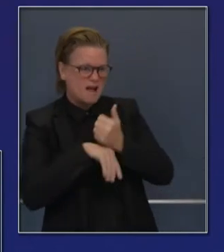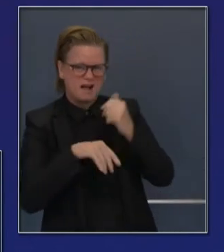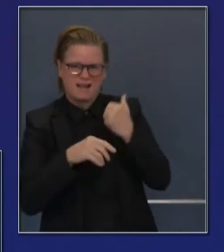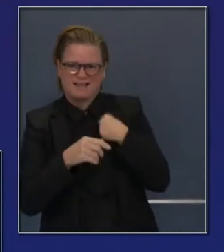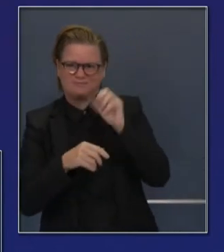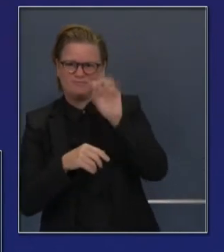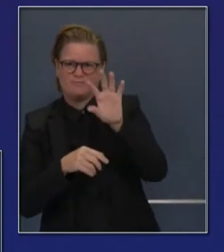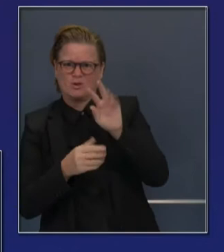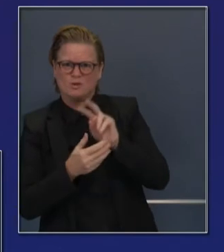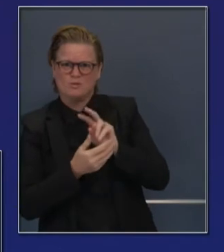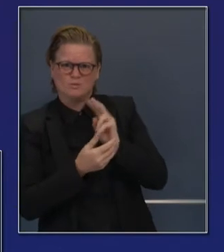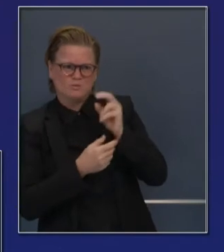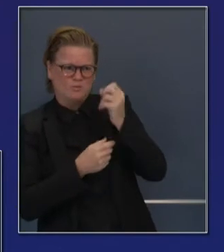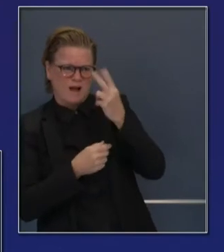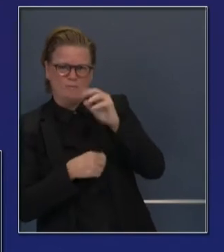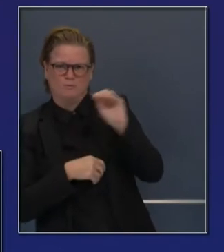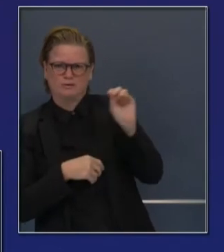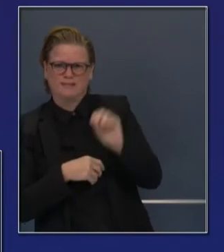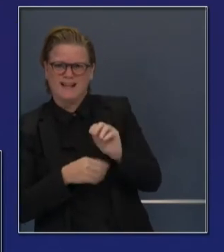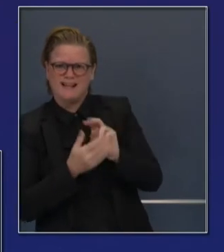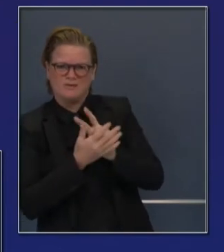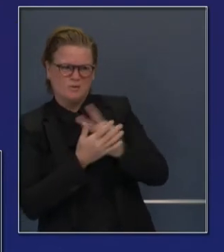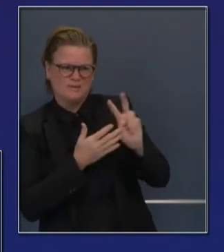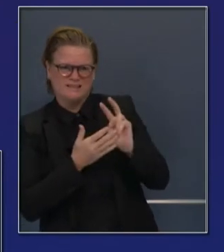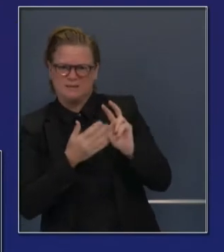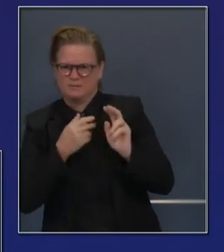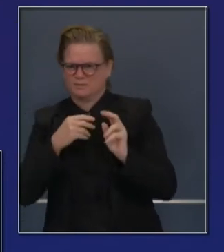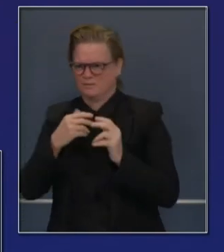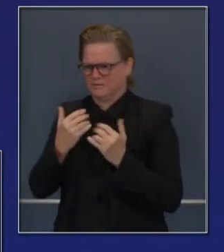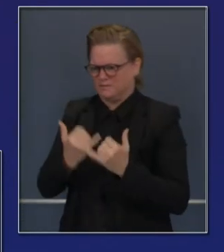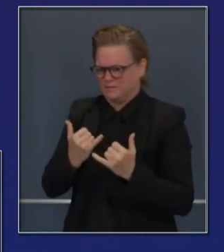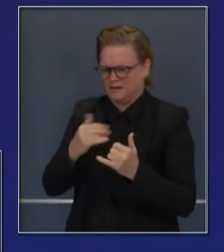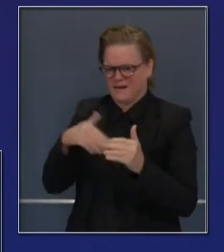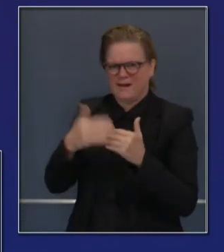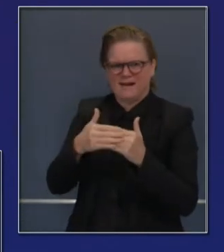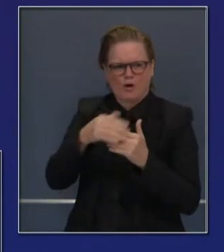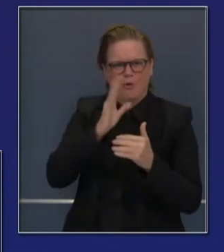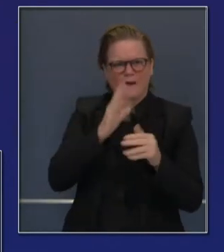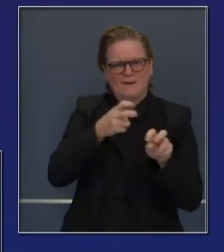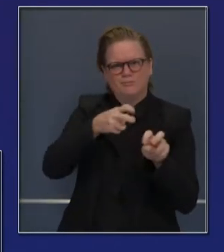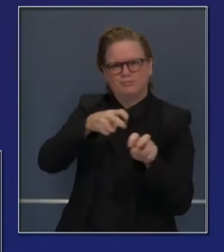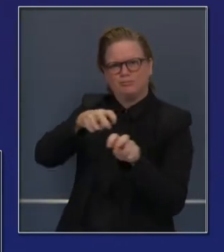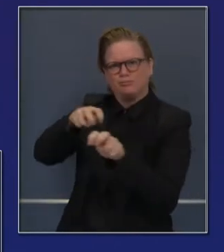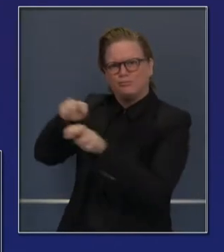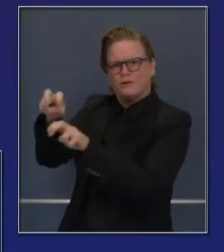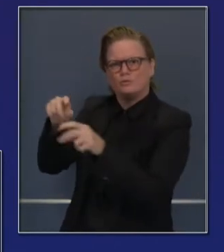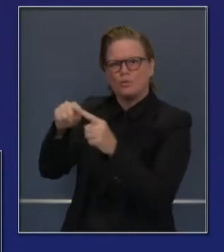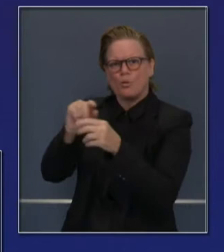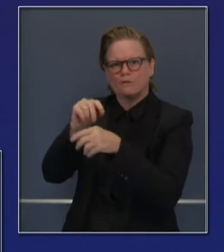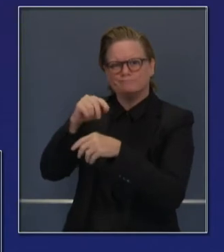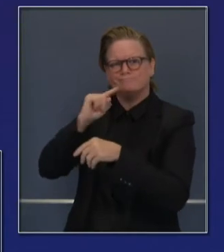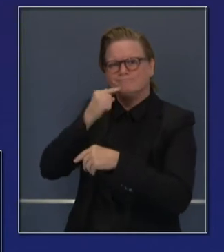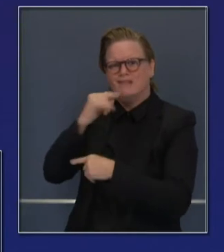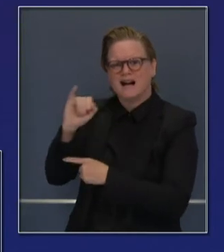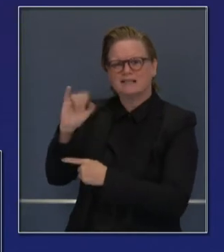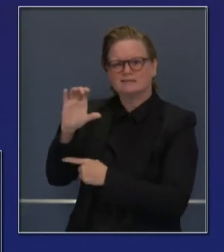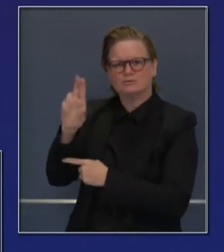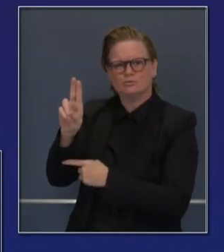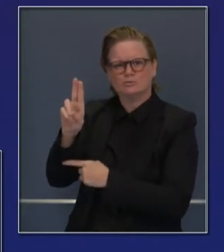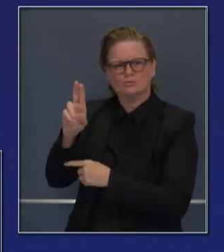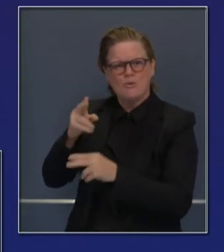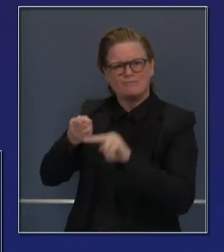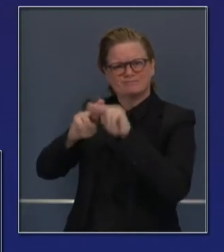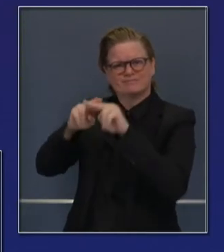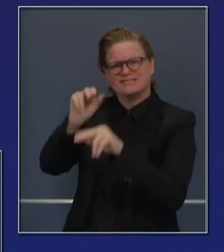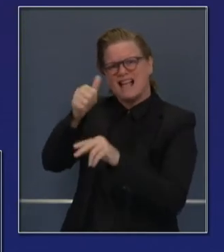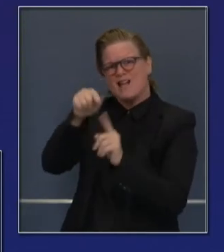those hospitalized, 10 to 30% may need respiratory support and ICU care. You can already see that